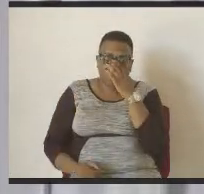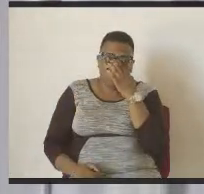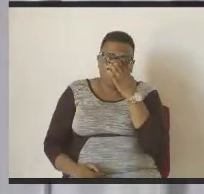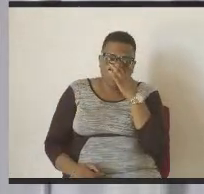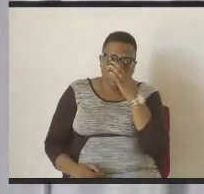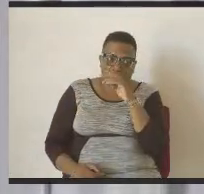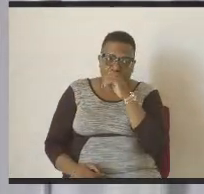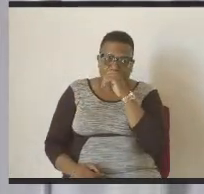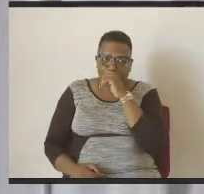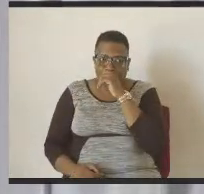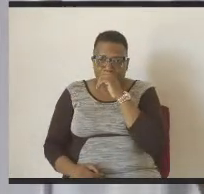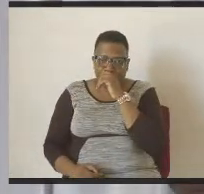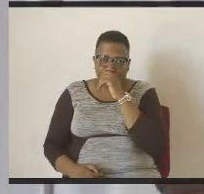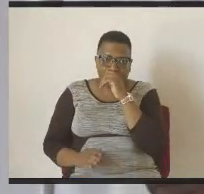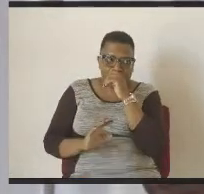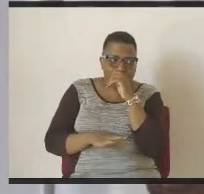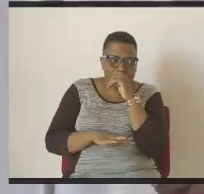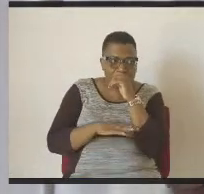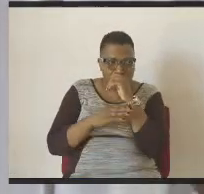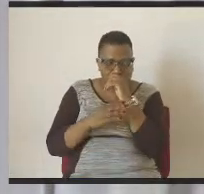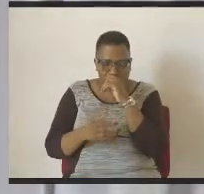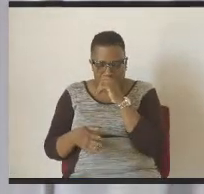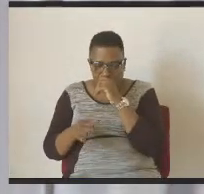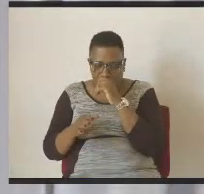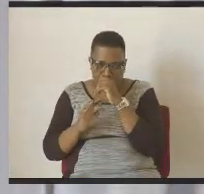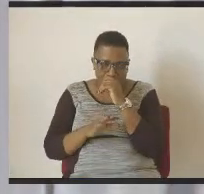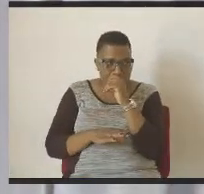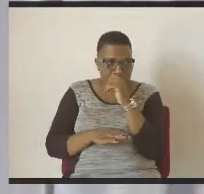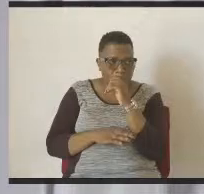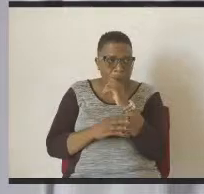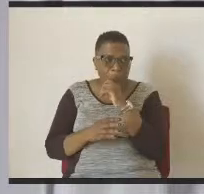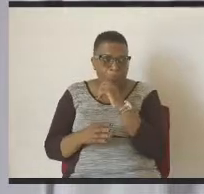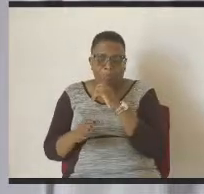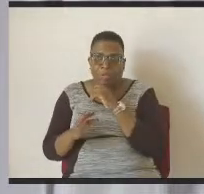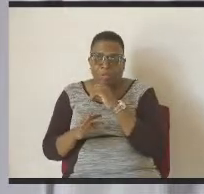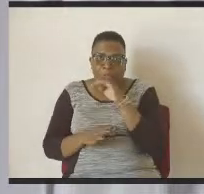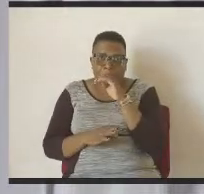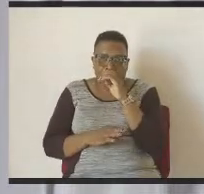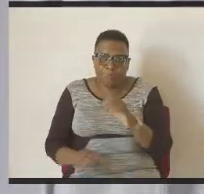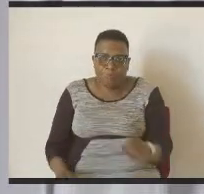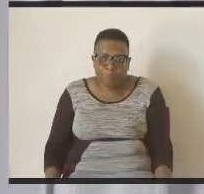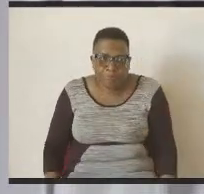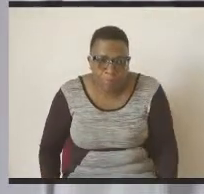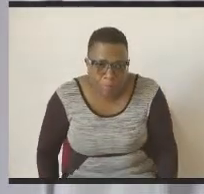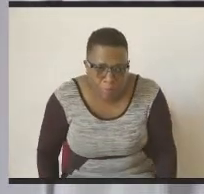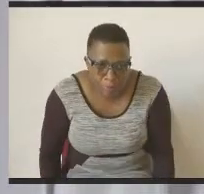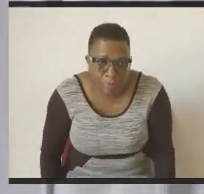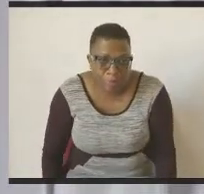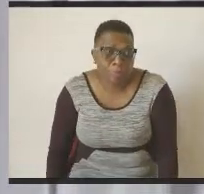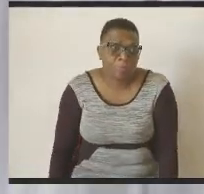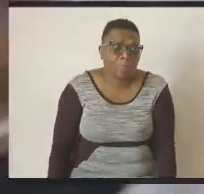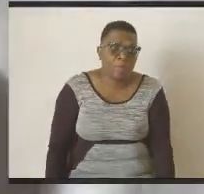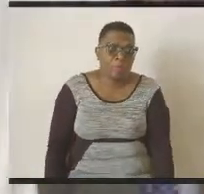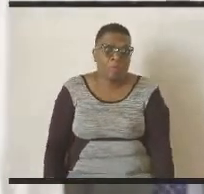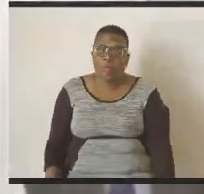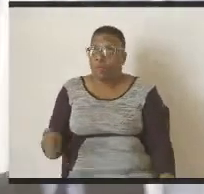still flows. Calvary. Thank God the blood prevails. Hallelujah.